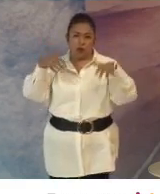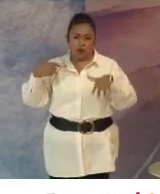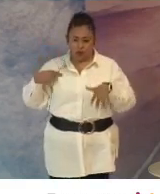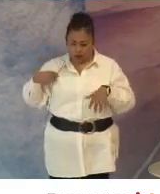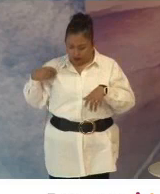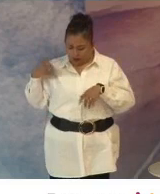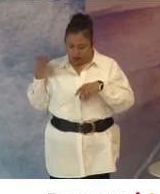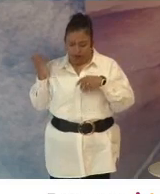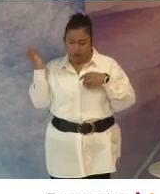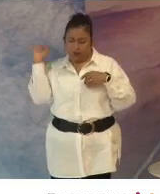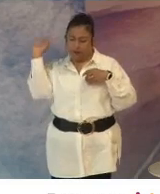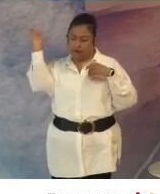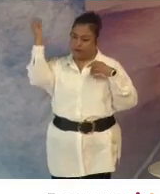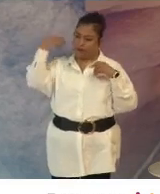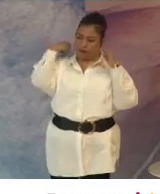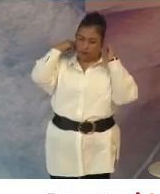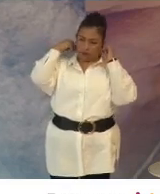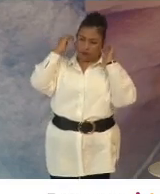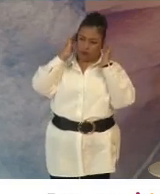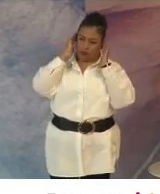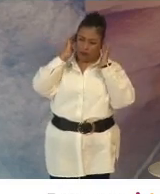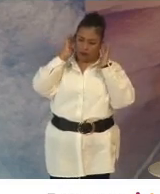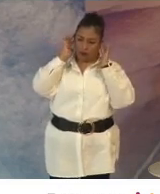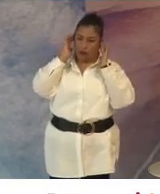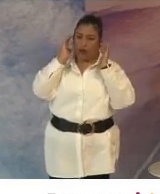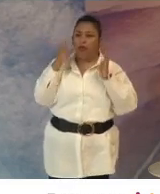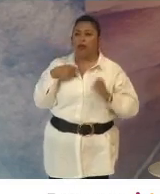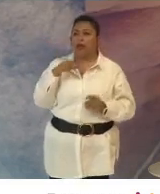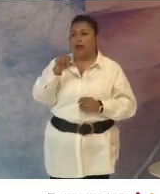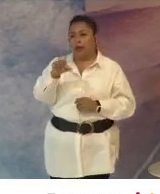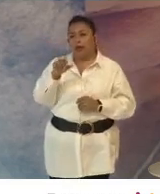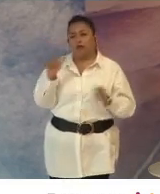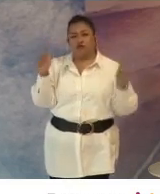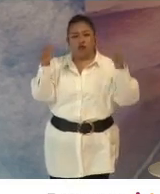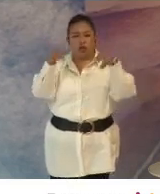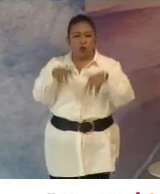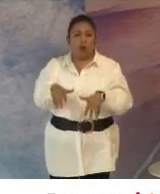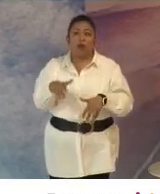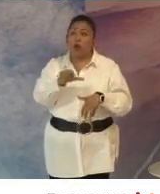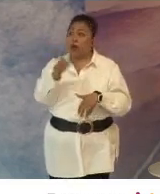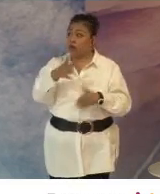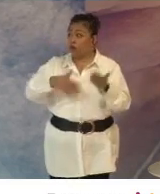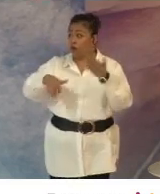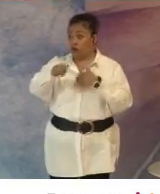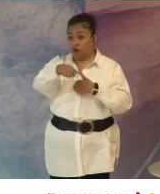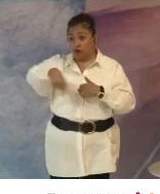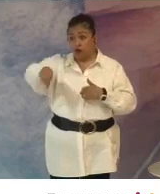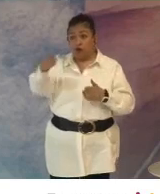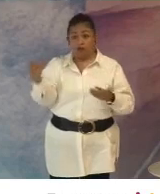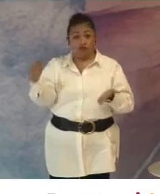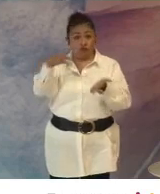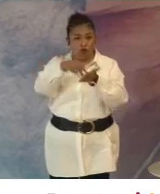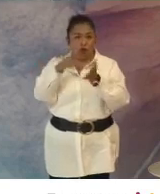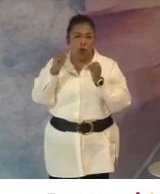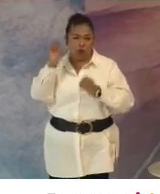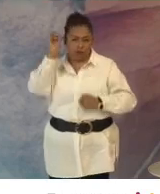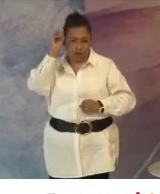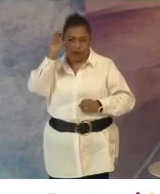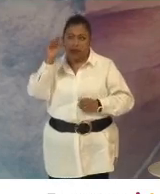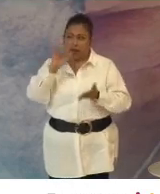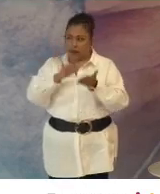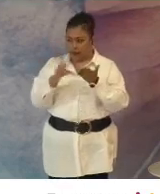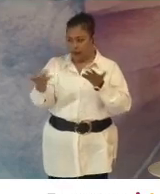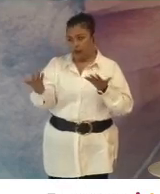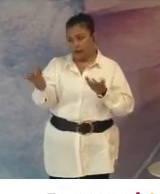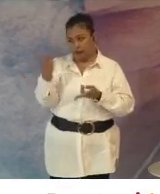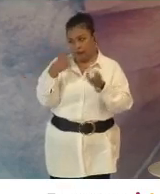encuentro before all of iberoamericano you de who la are joining sociedad us in civil, person ante and todos virtually. ustedes quienes nos Thank you all acompañan for en being here. persona y en línea. He Gracias tenido por estar la